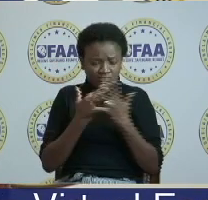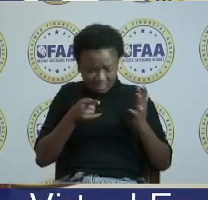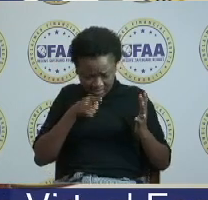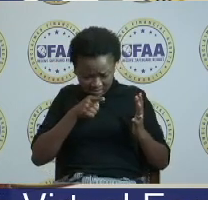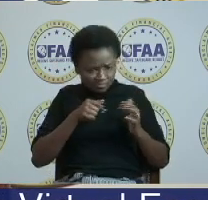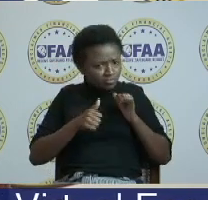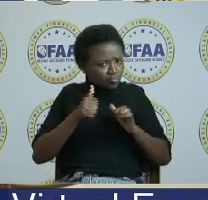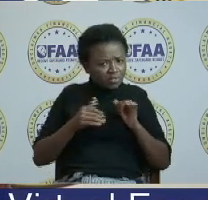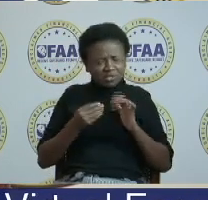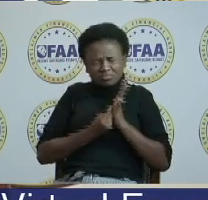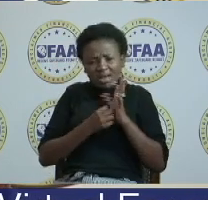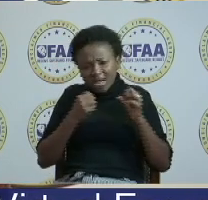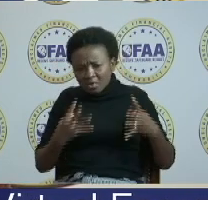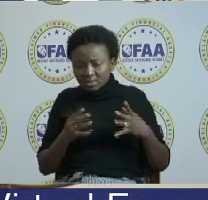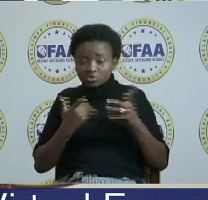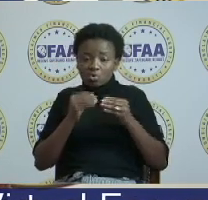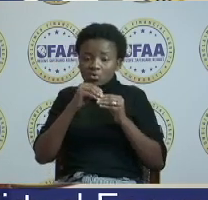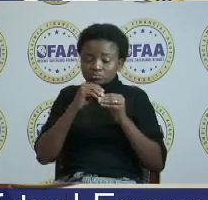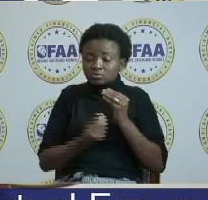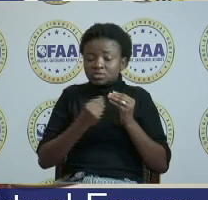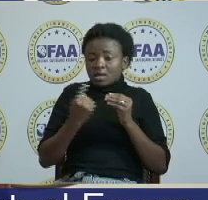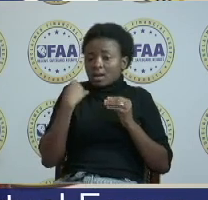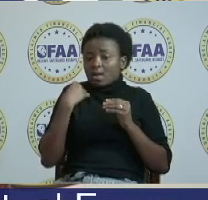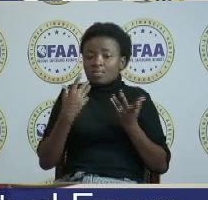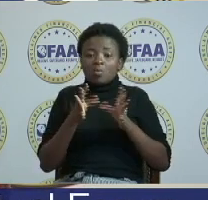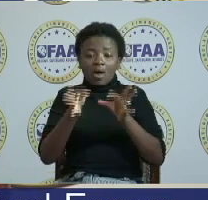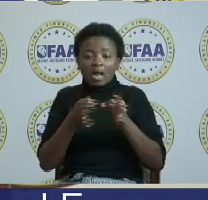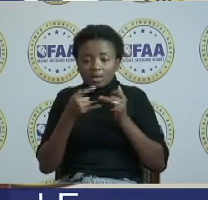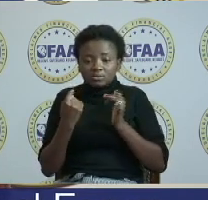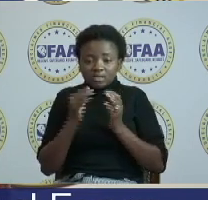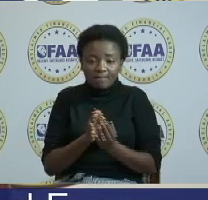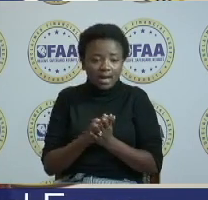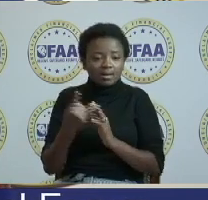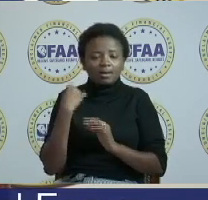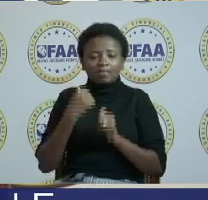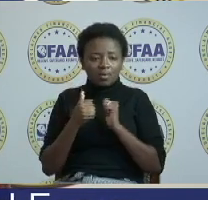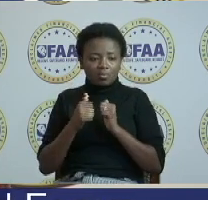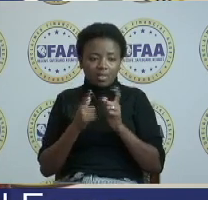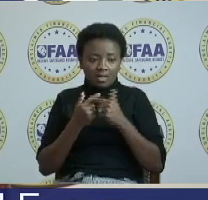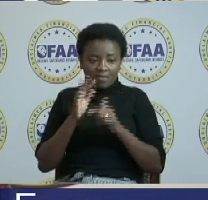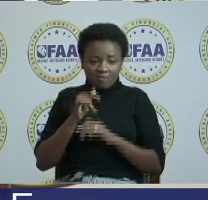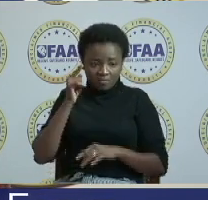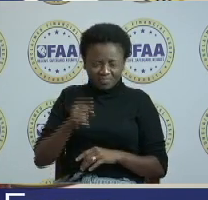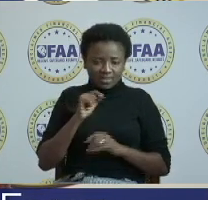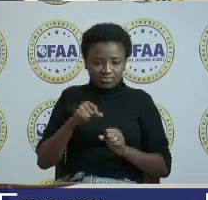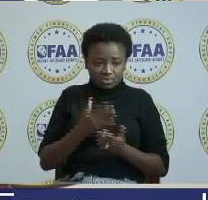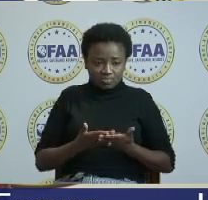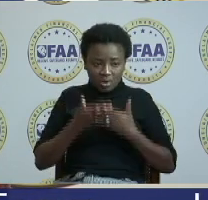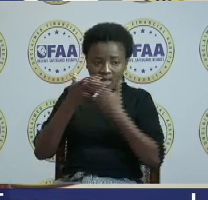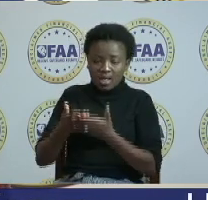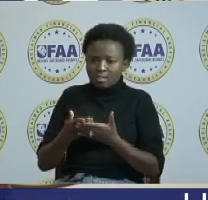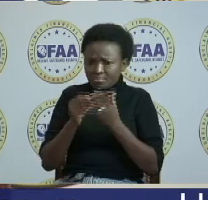account number or the check number where possible. So that now, this one will help in ease